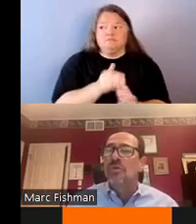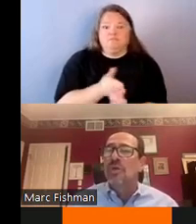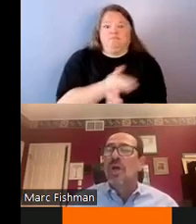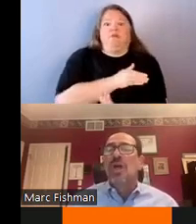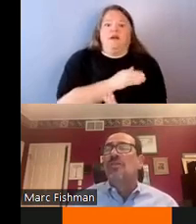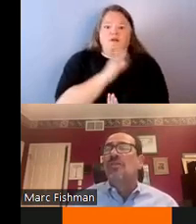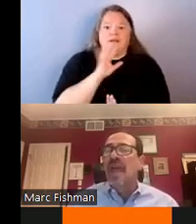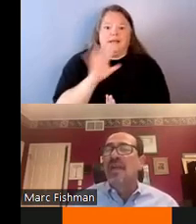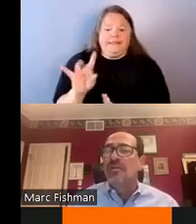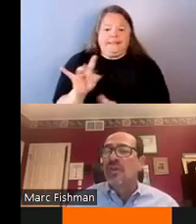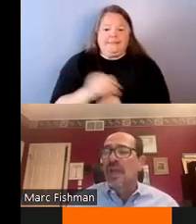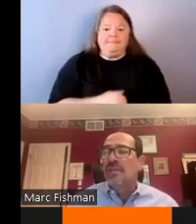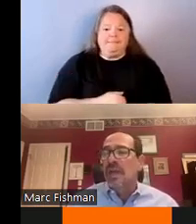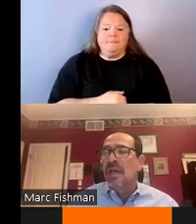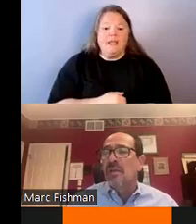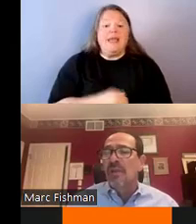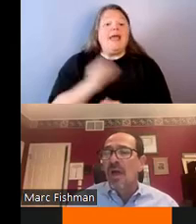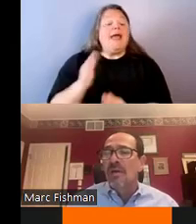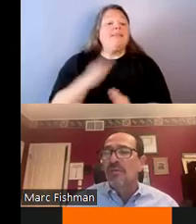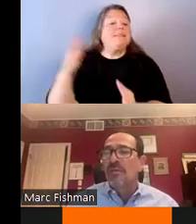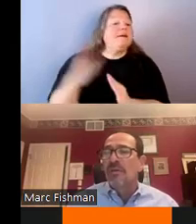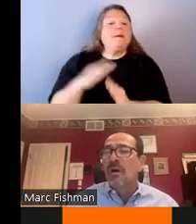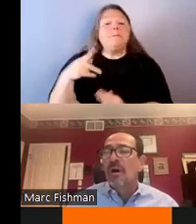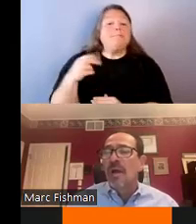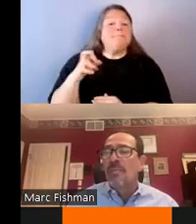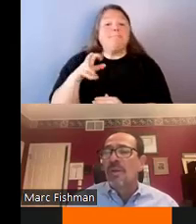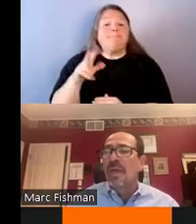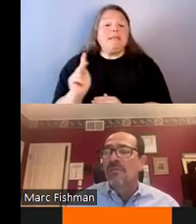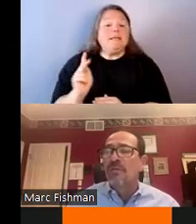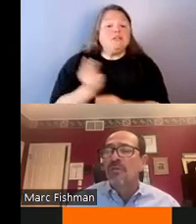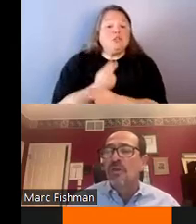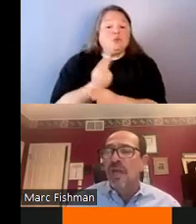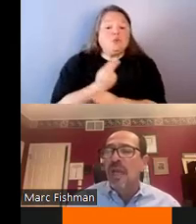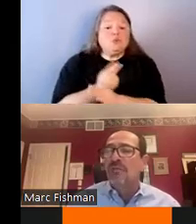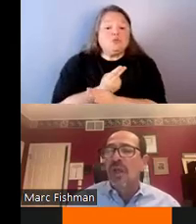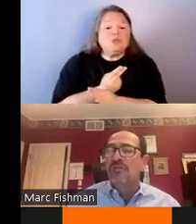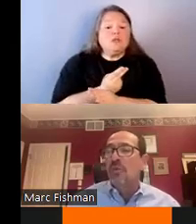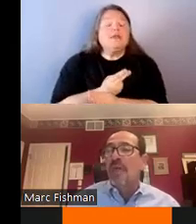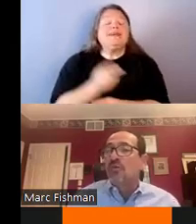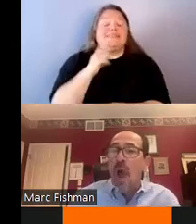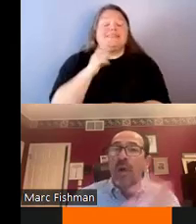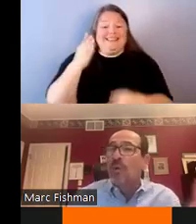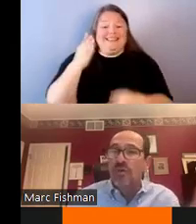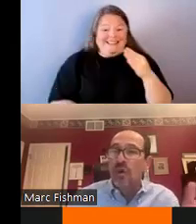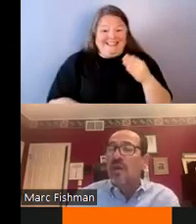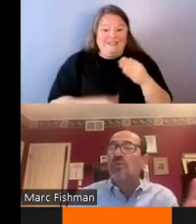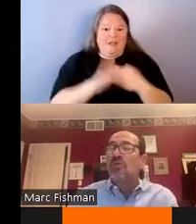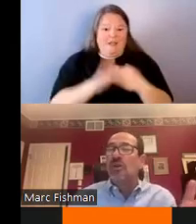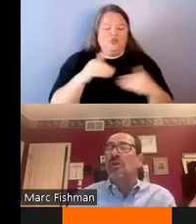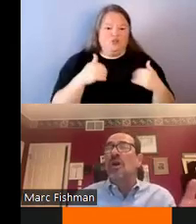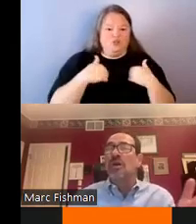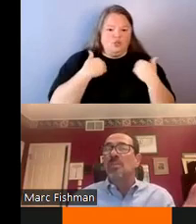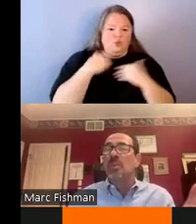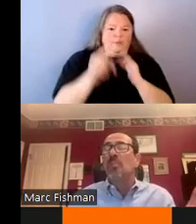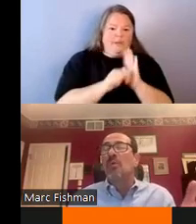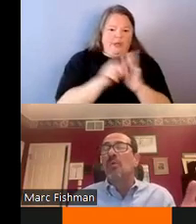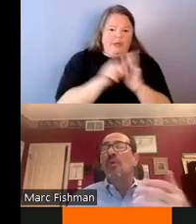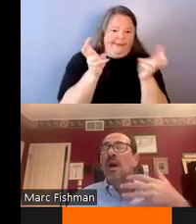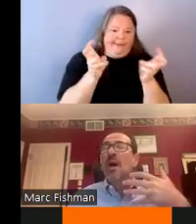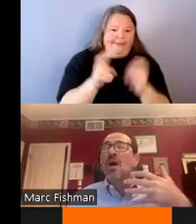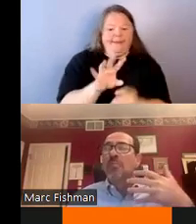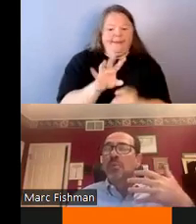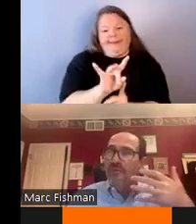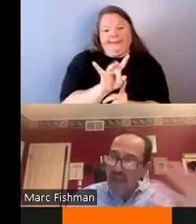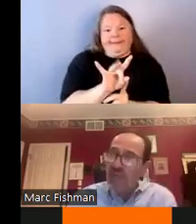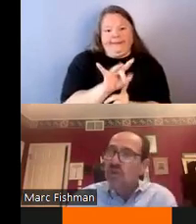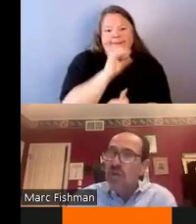substance use is at the end of the second decade of life and the beginning of the third decade of life. So that's why we're so interested in young people, both from